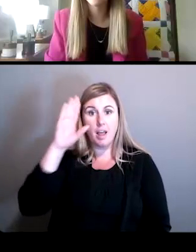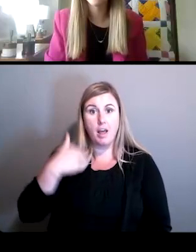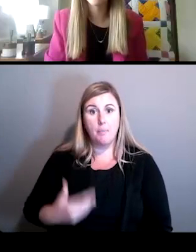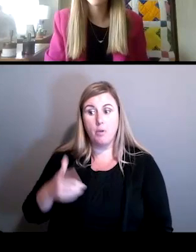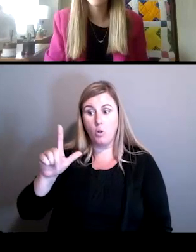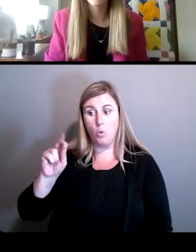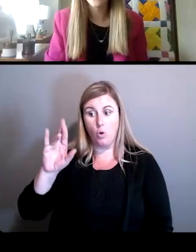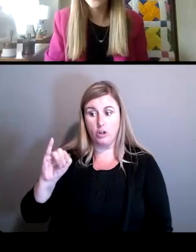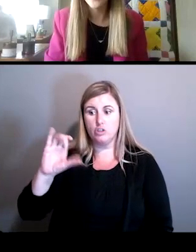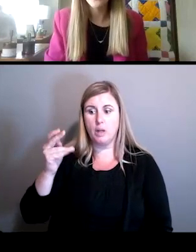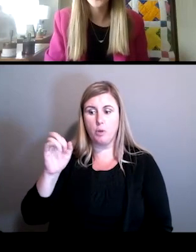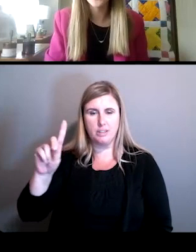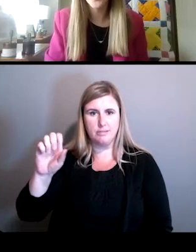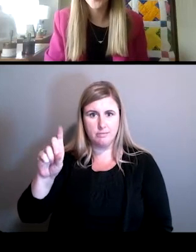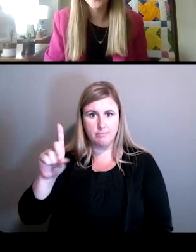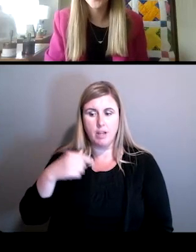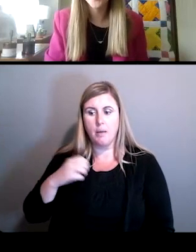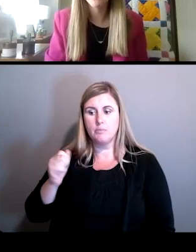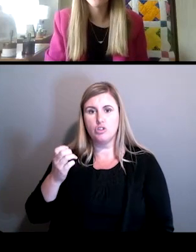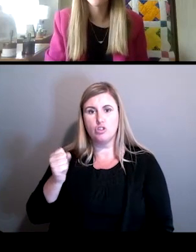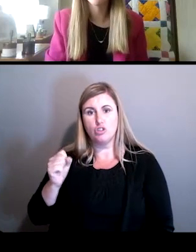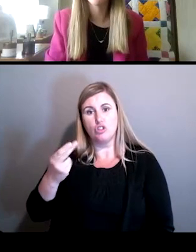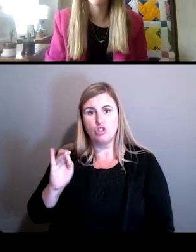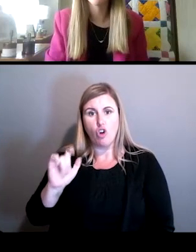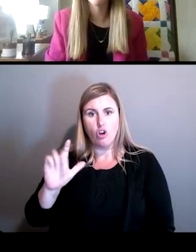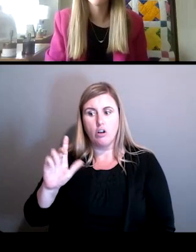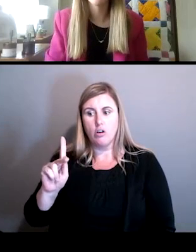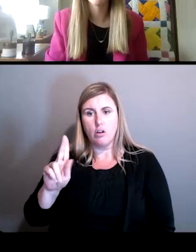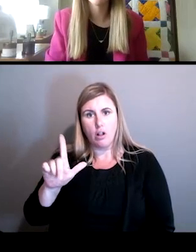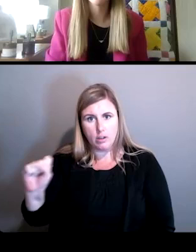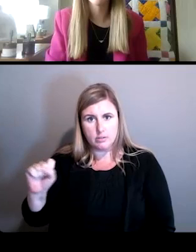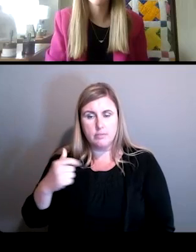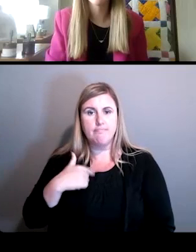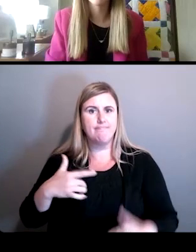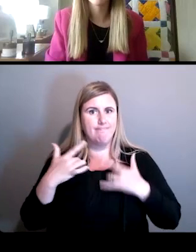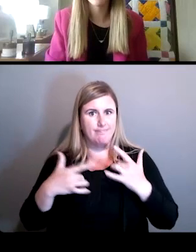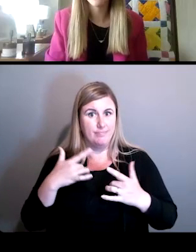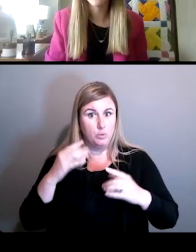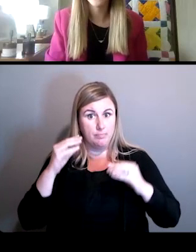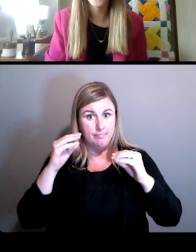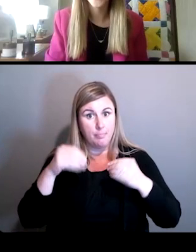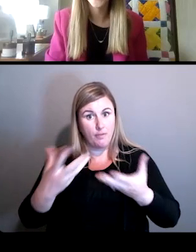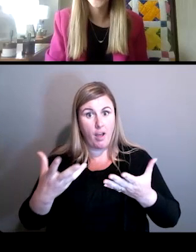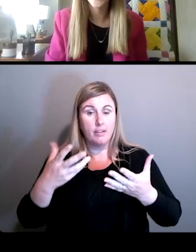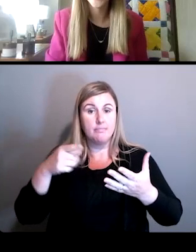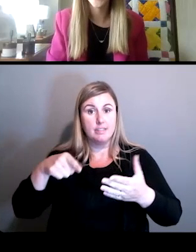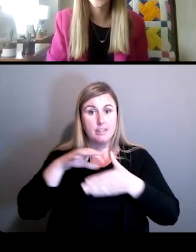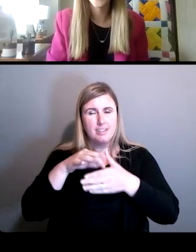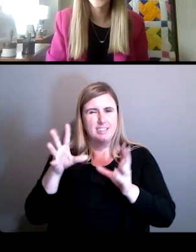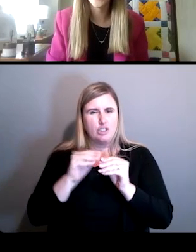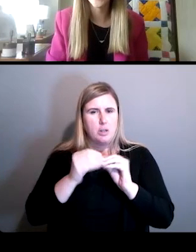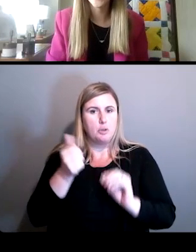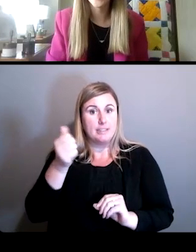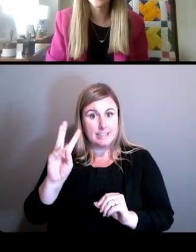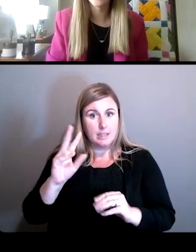Hi, I'm Lori Chamberlain. And I'm Cheryl Kloss. We are excited to present this content today. This is session